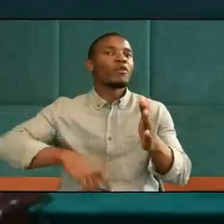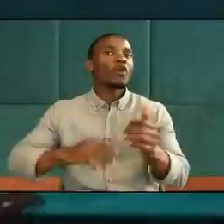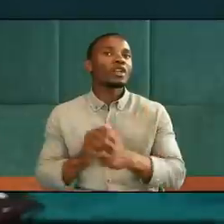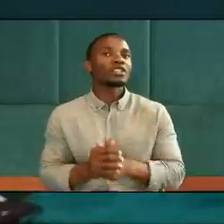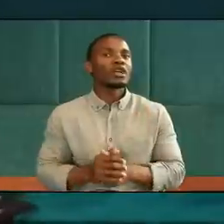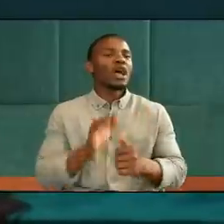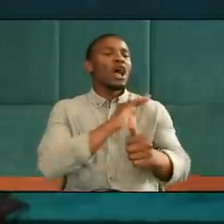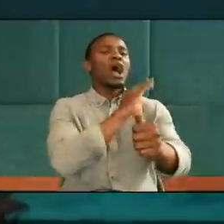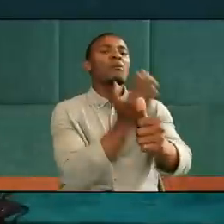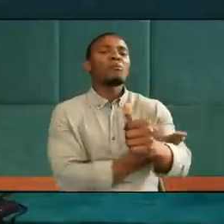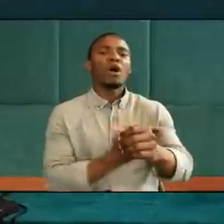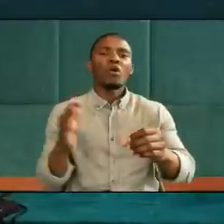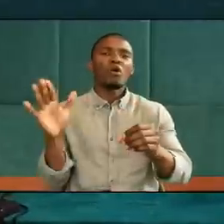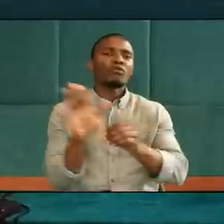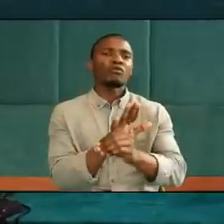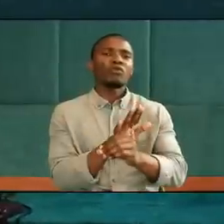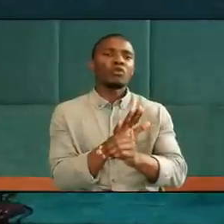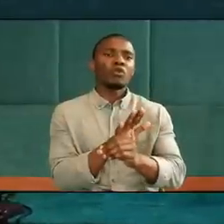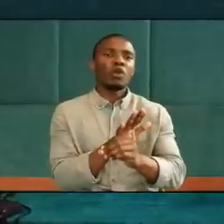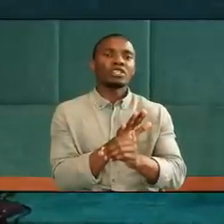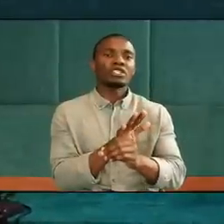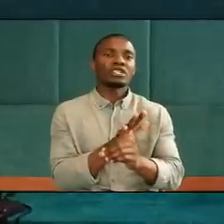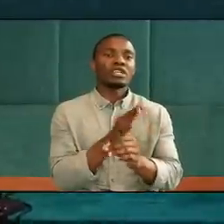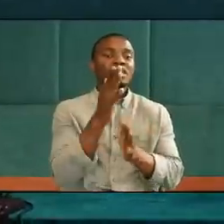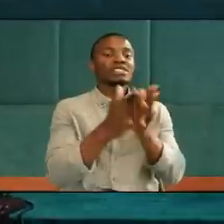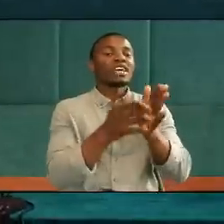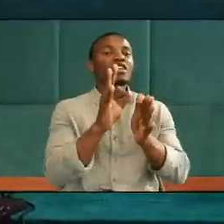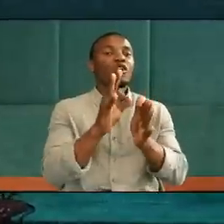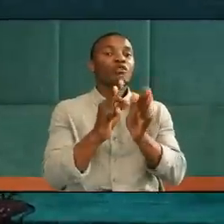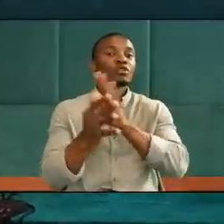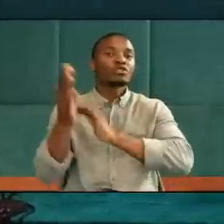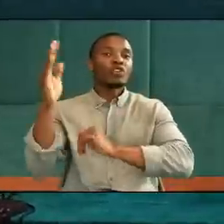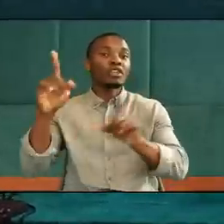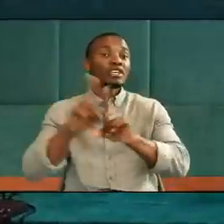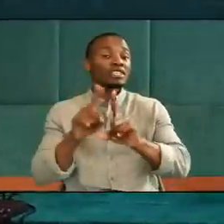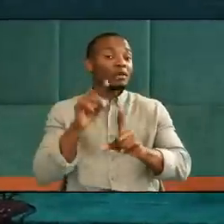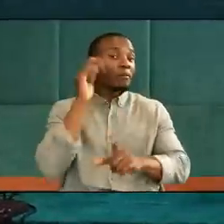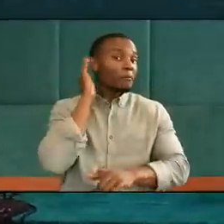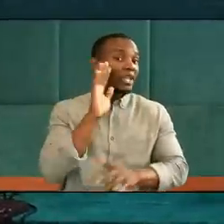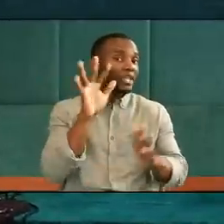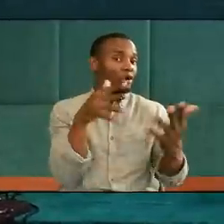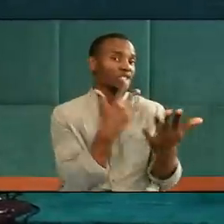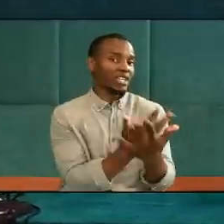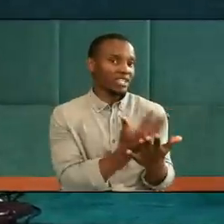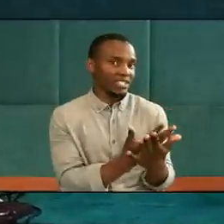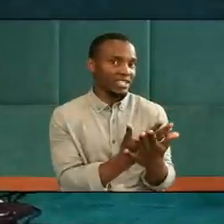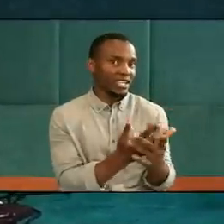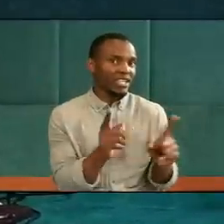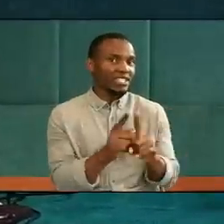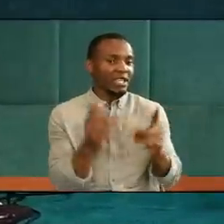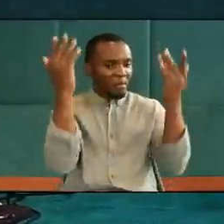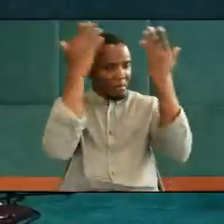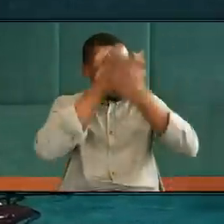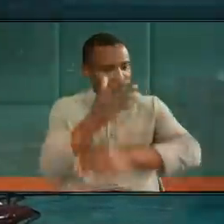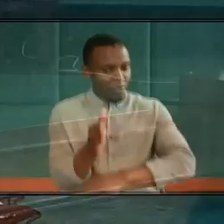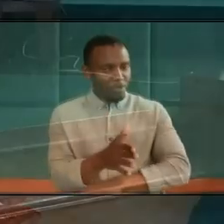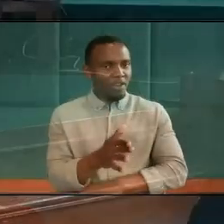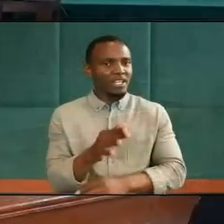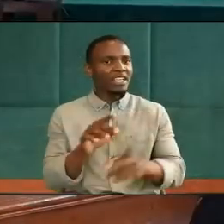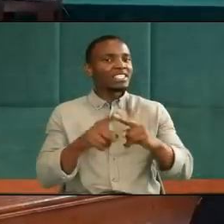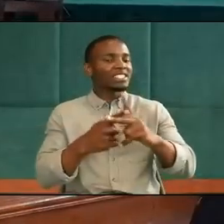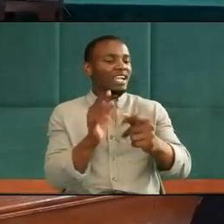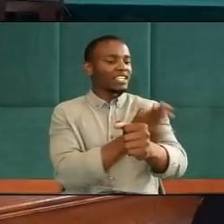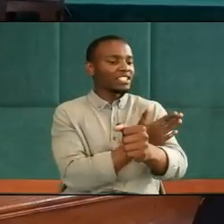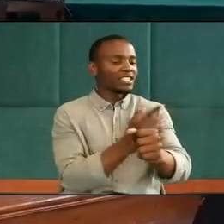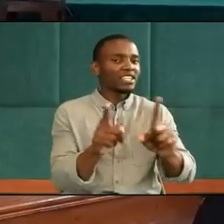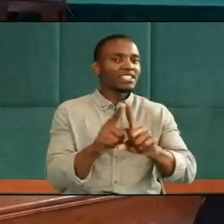such a powerful child of the living God? They lock him in prison. And in midnight, he started singing, God sent